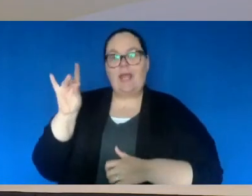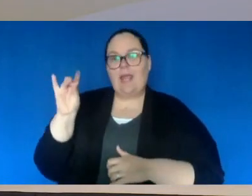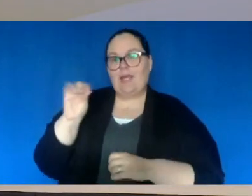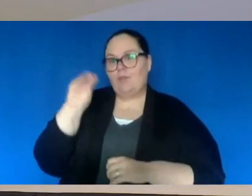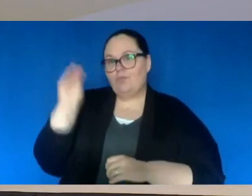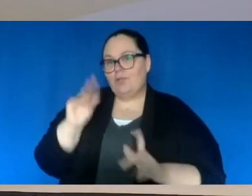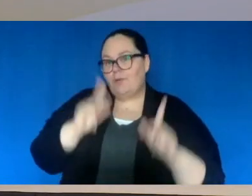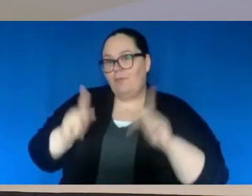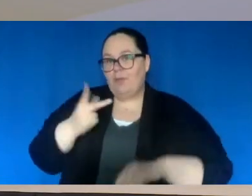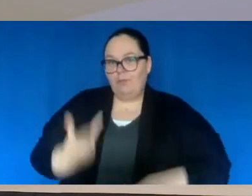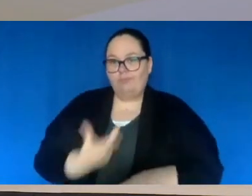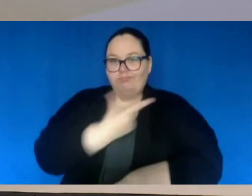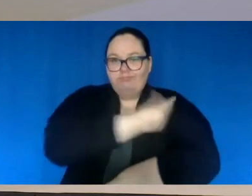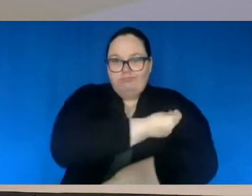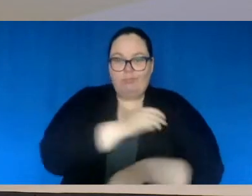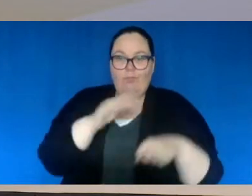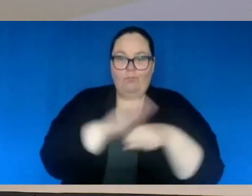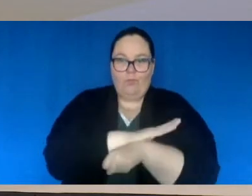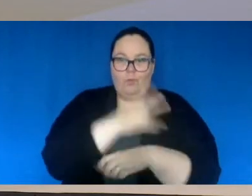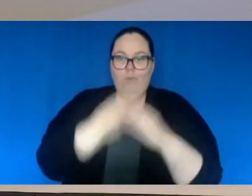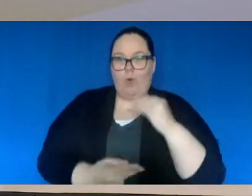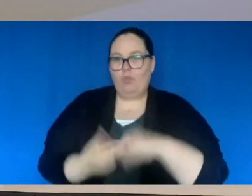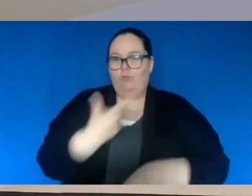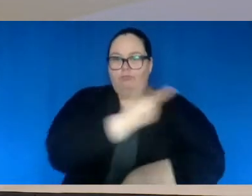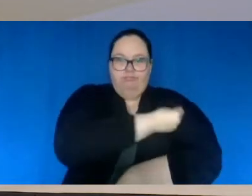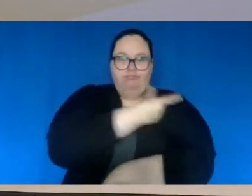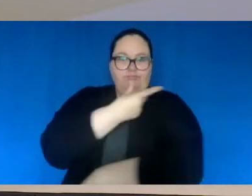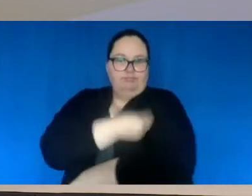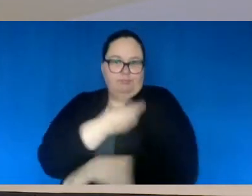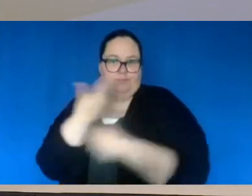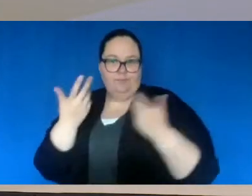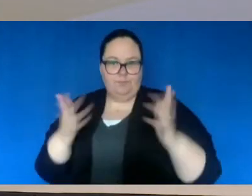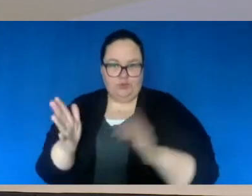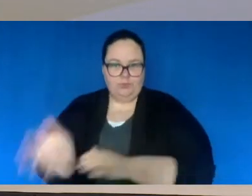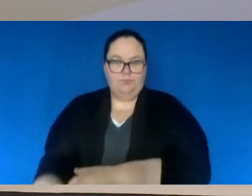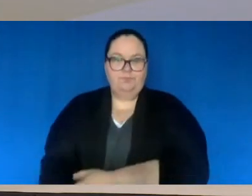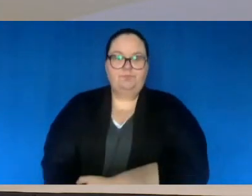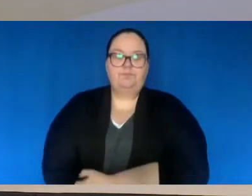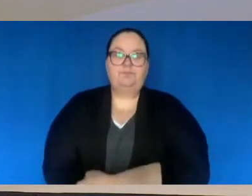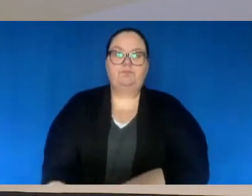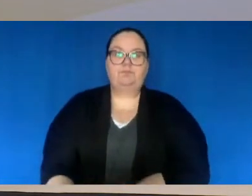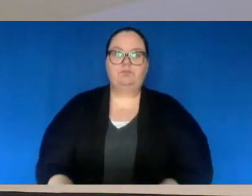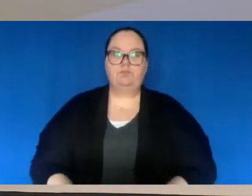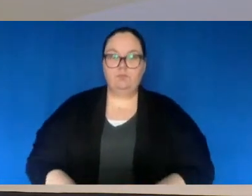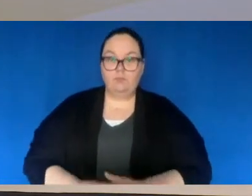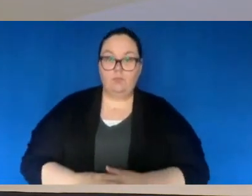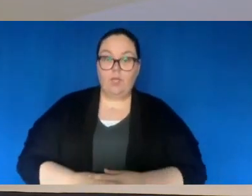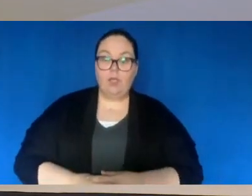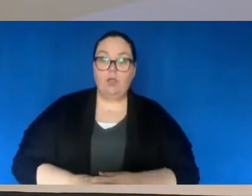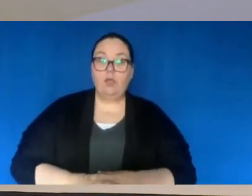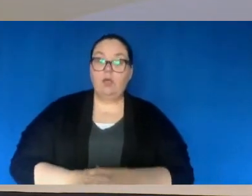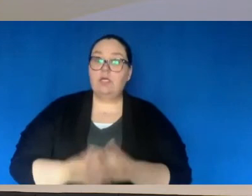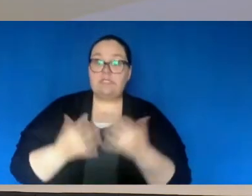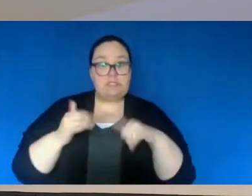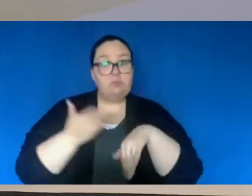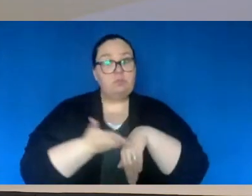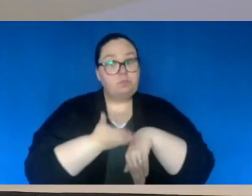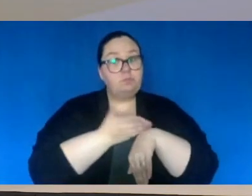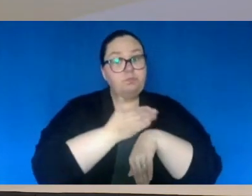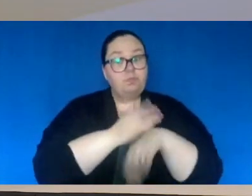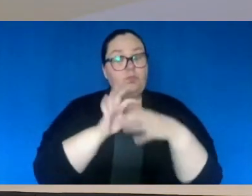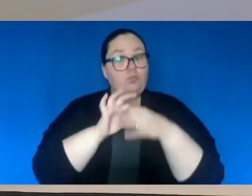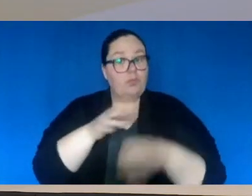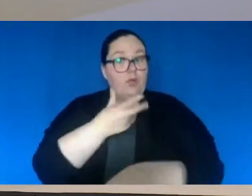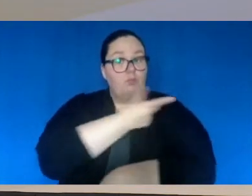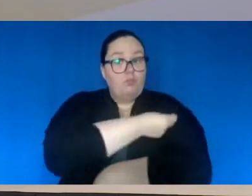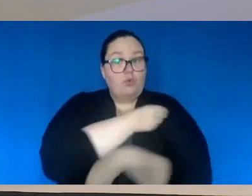immunized fully with the 2 doses of vaccine. We continue to make good progress with our vaccine rollout,